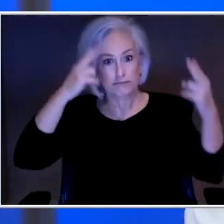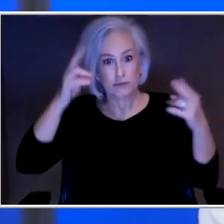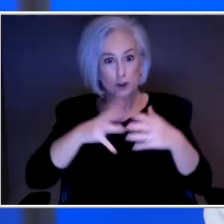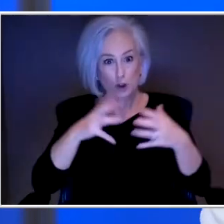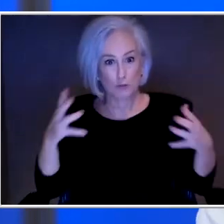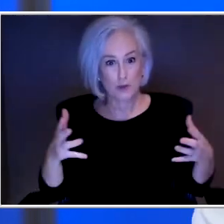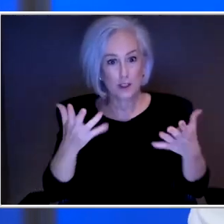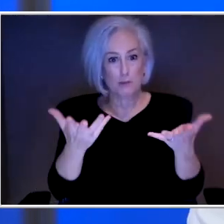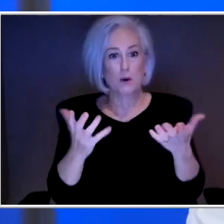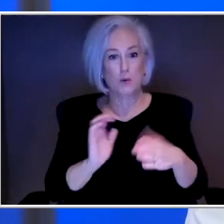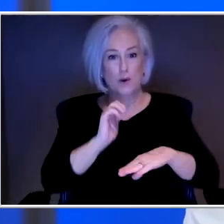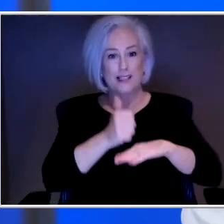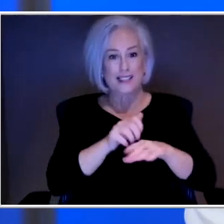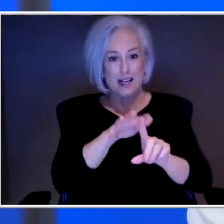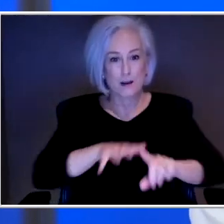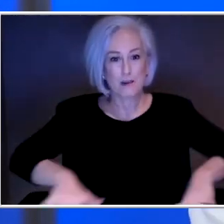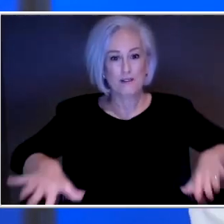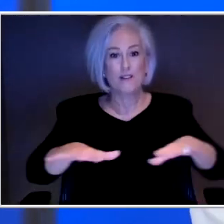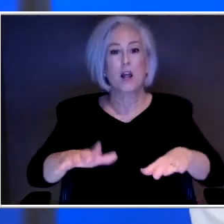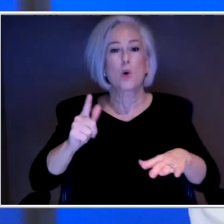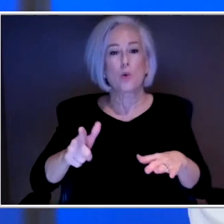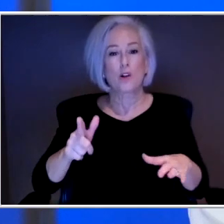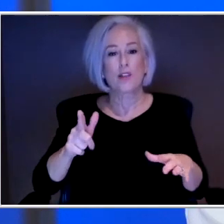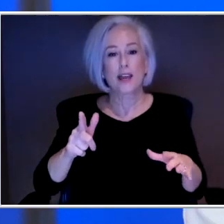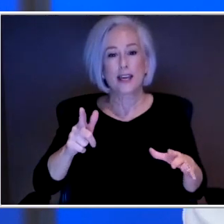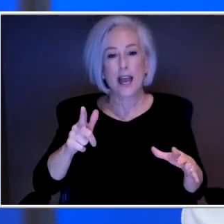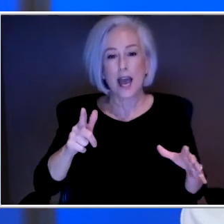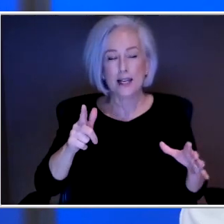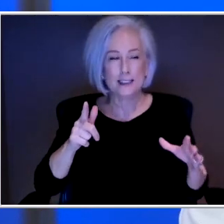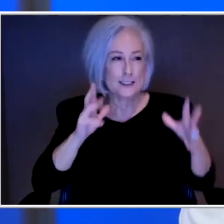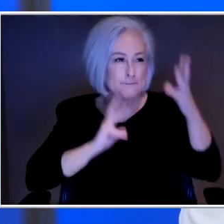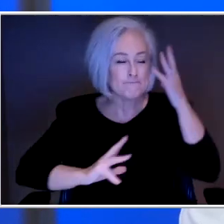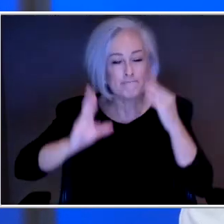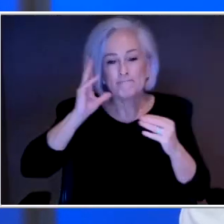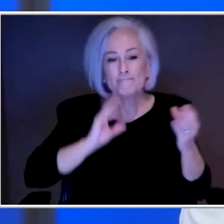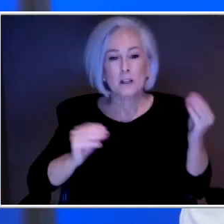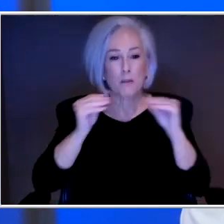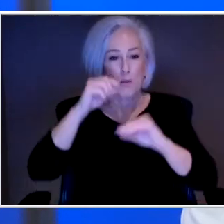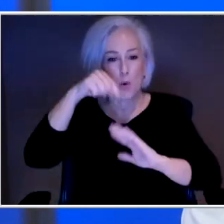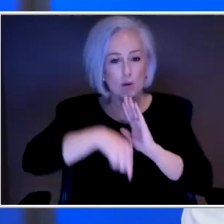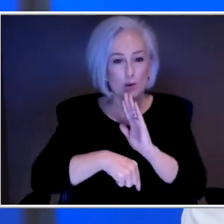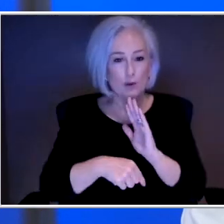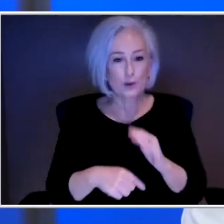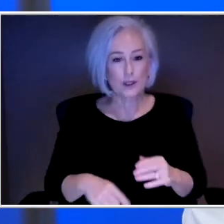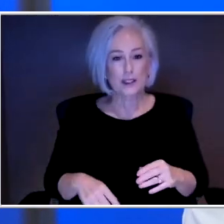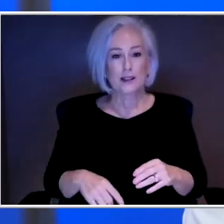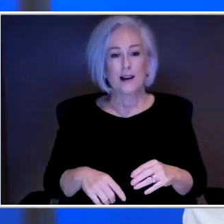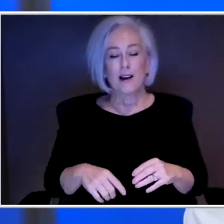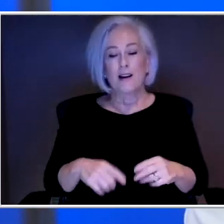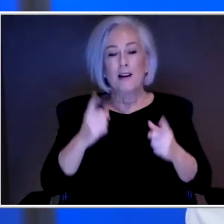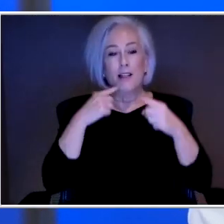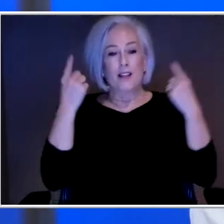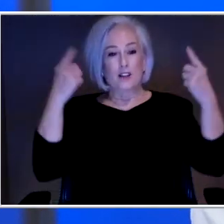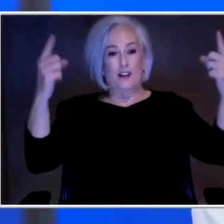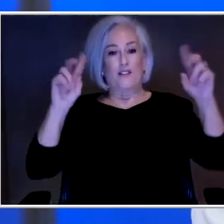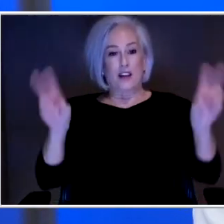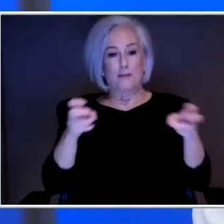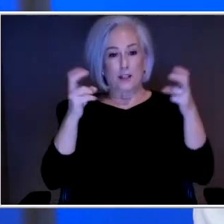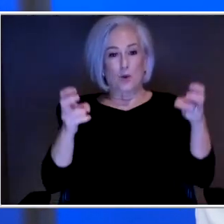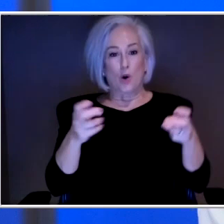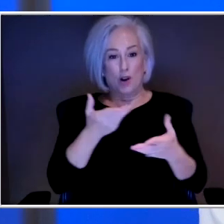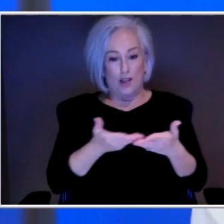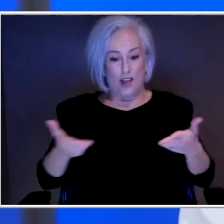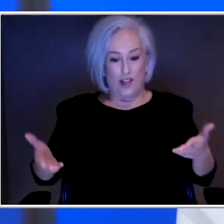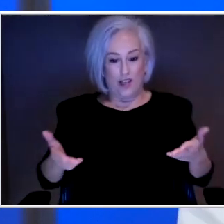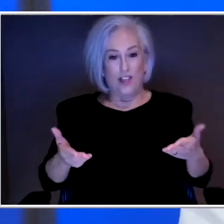where they can explore those things a little more, because they're usually meaningful. There's a famous quote that the thing you most want is in the place you least want to